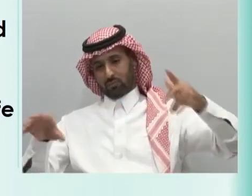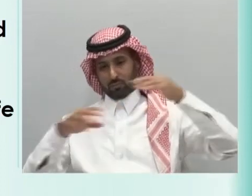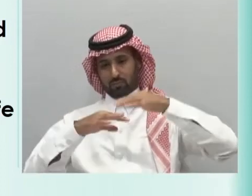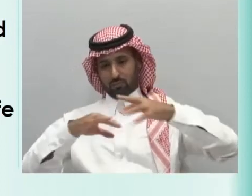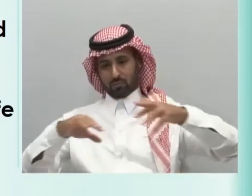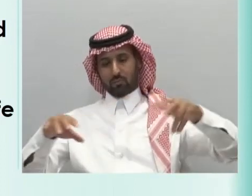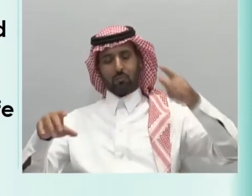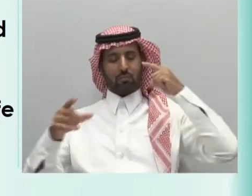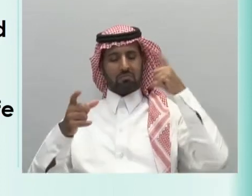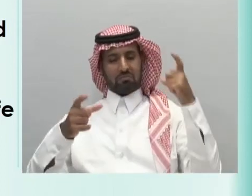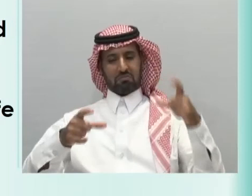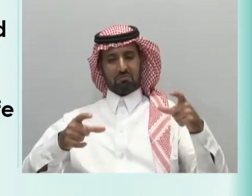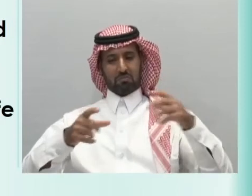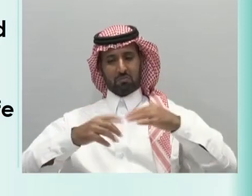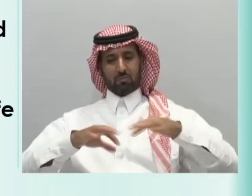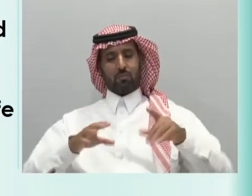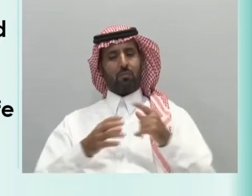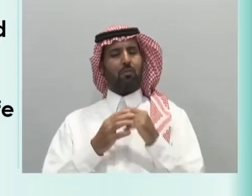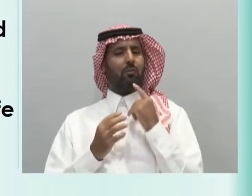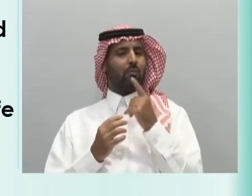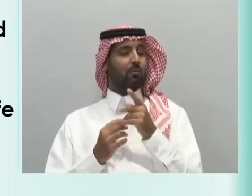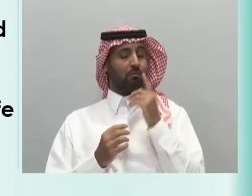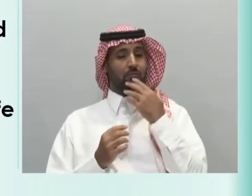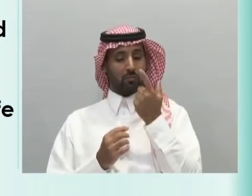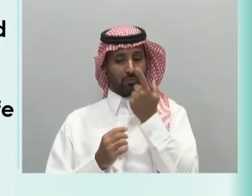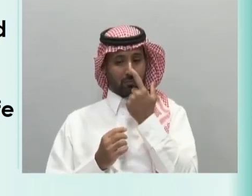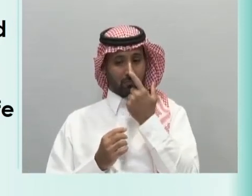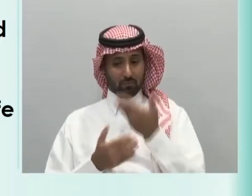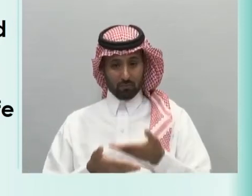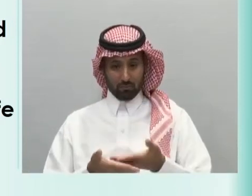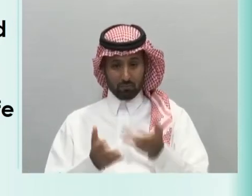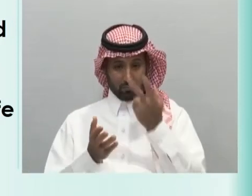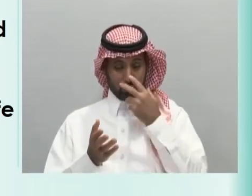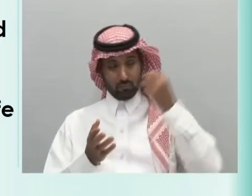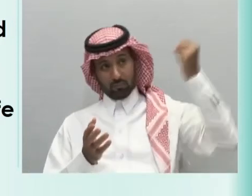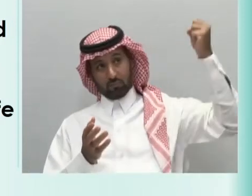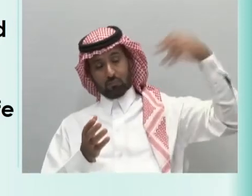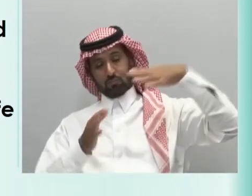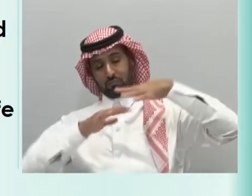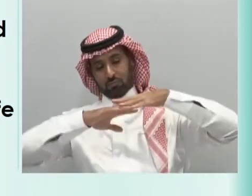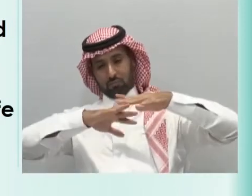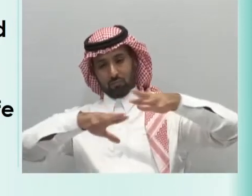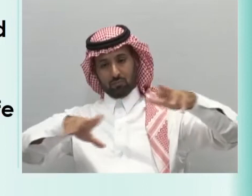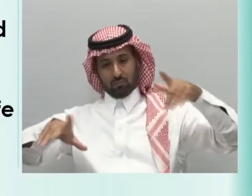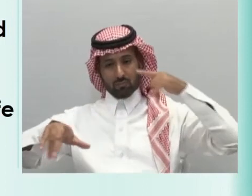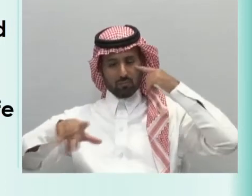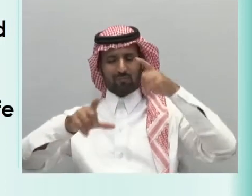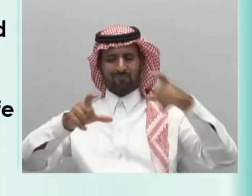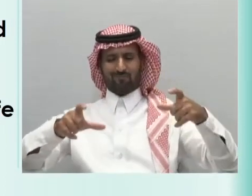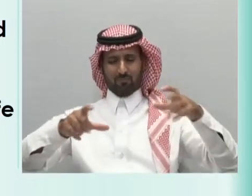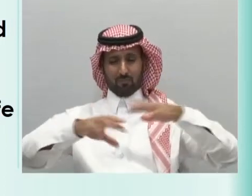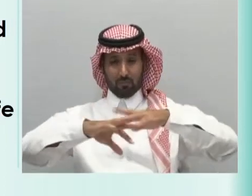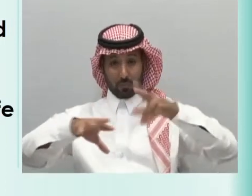lake. Yes, that is surface. When the sun goes on the surface of the lake, he likes the